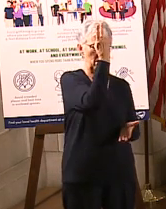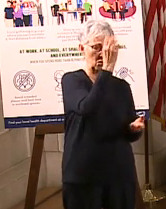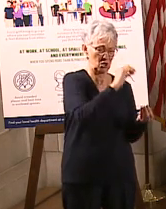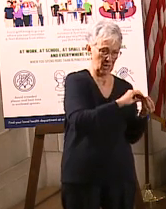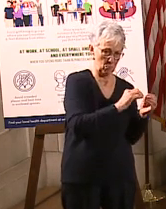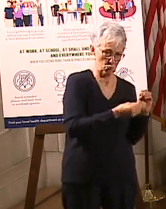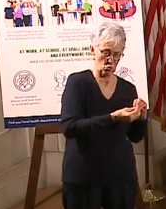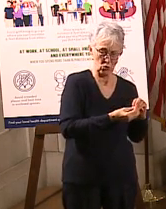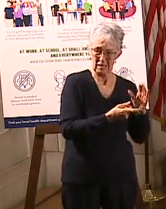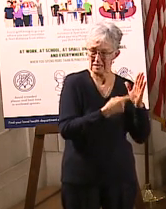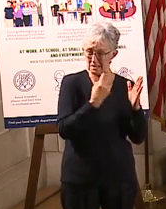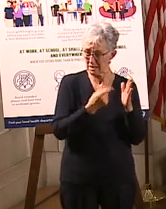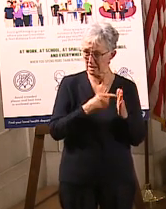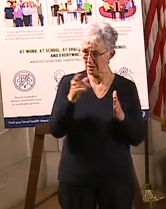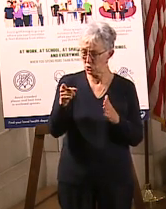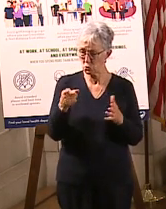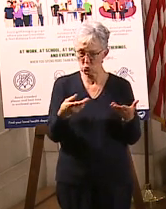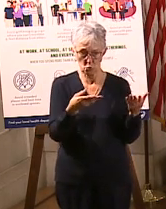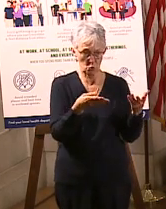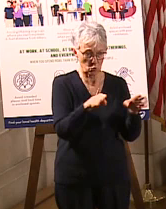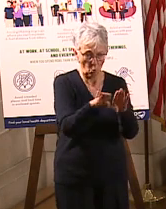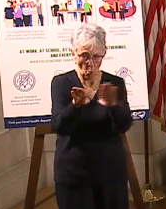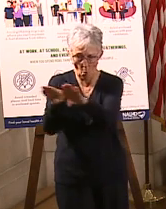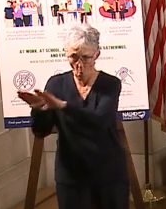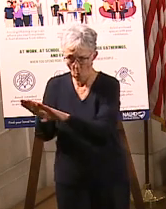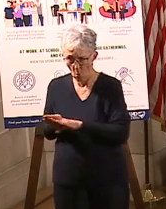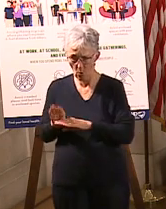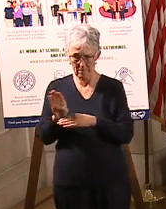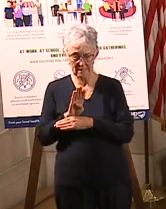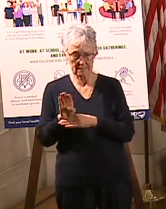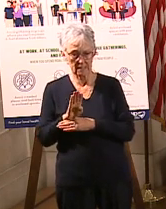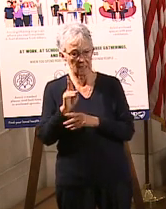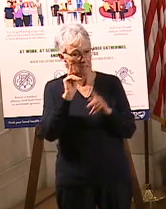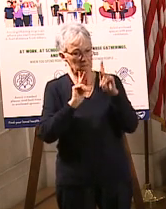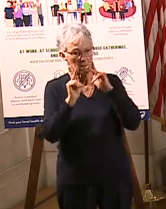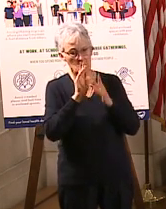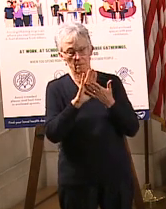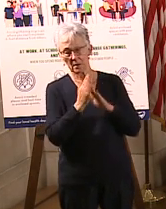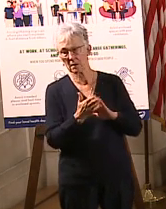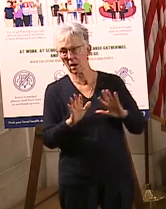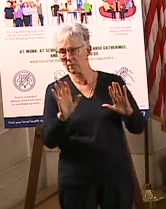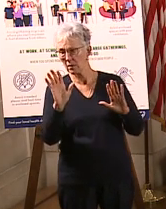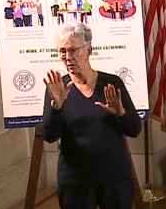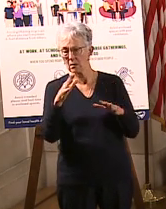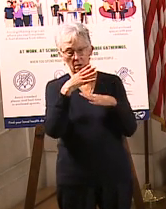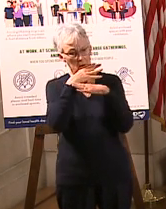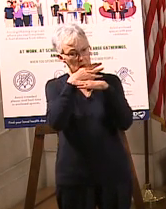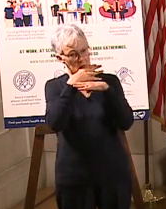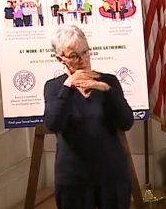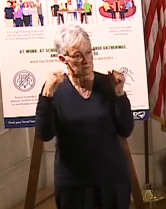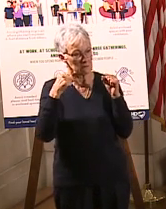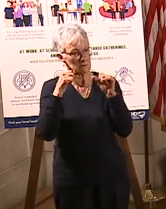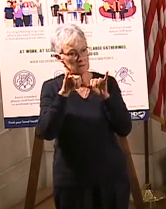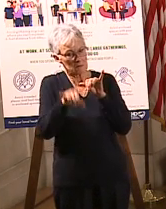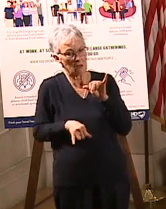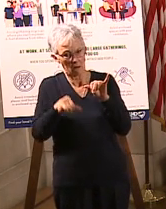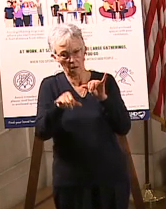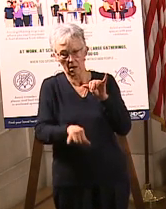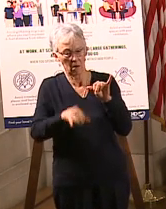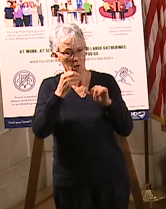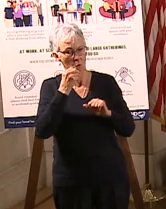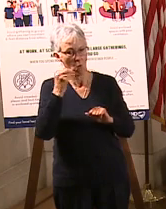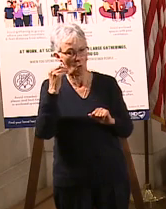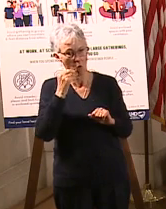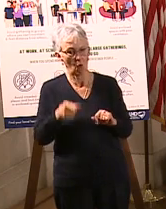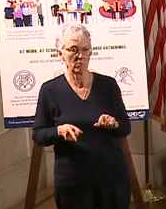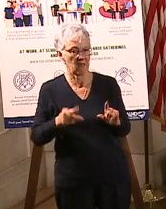hard shutdowns and do them in a sustained way that people eventually get fatigued. It's certainly one of the things that we talked about March